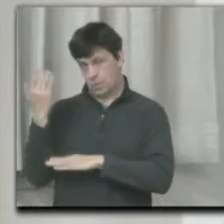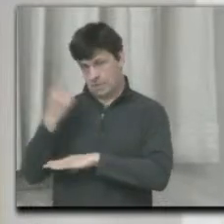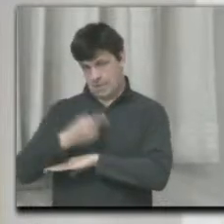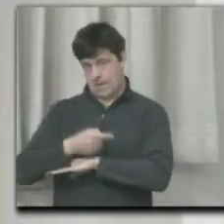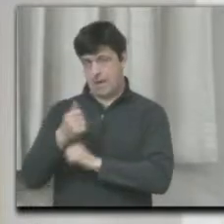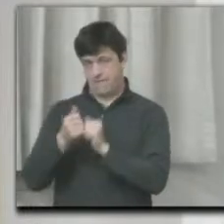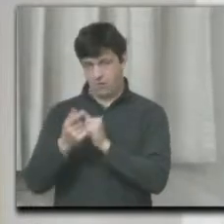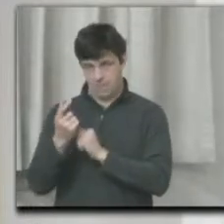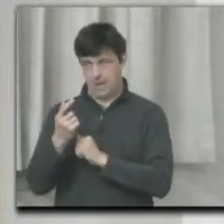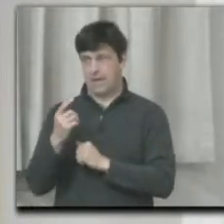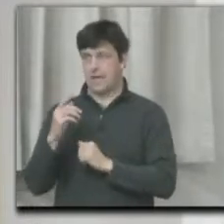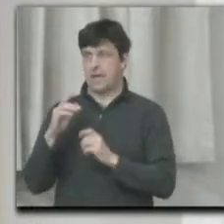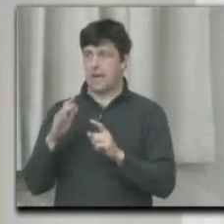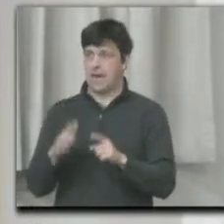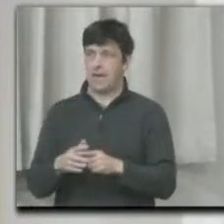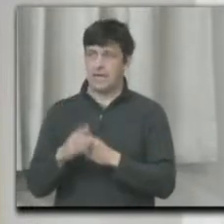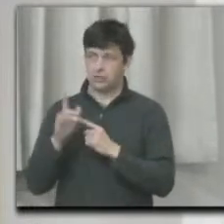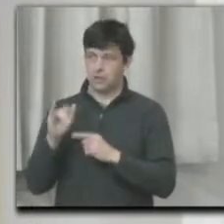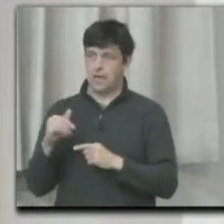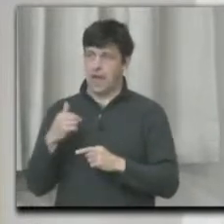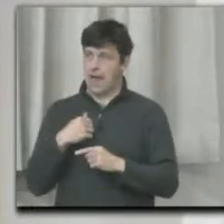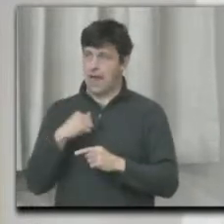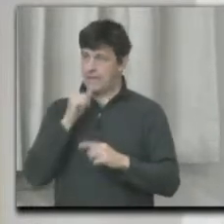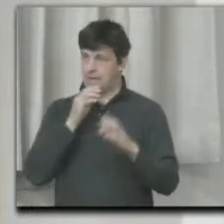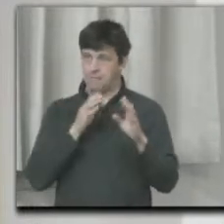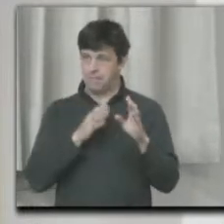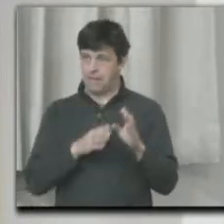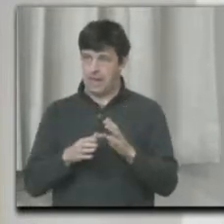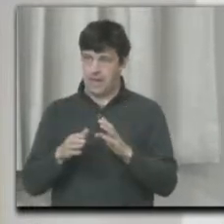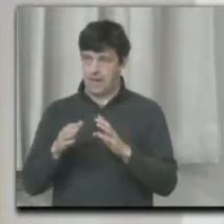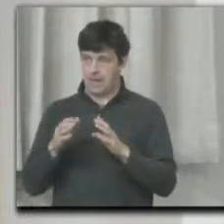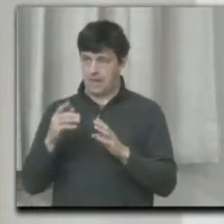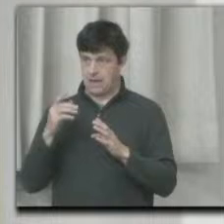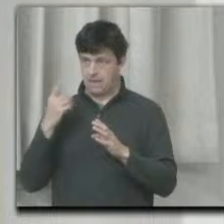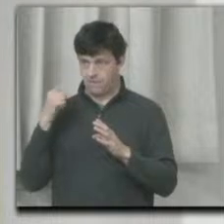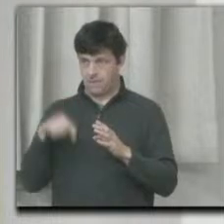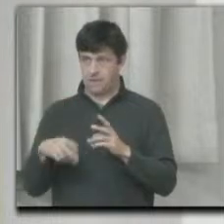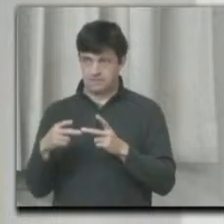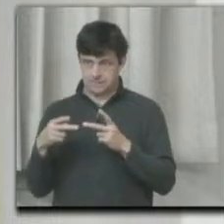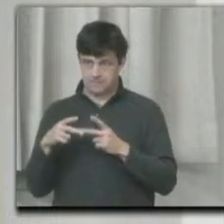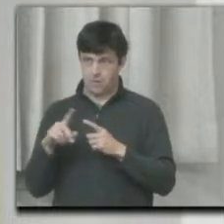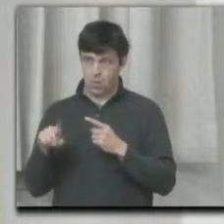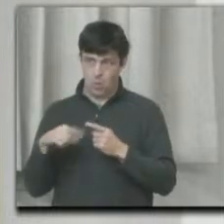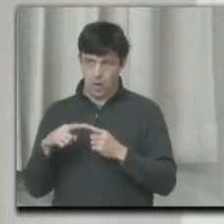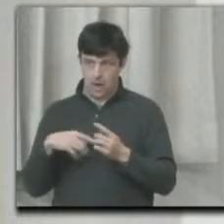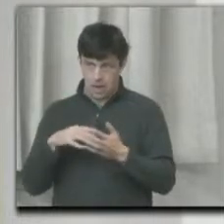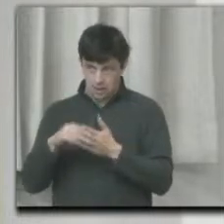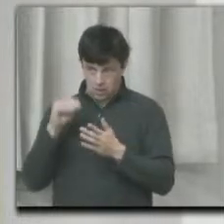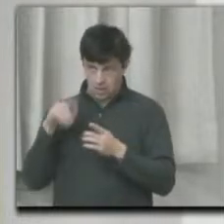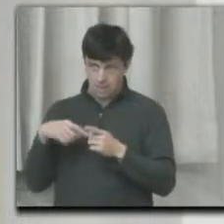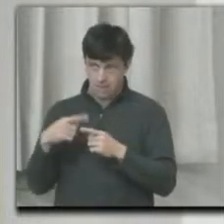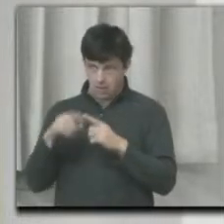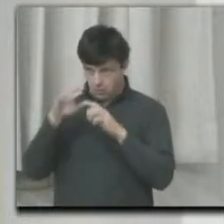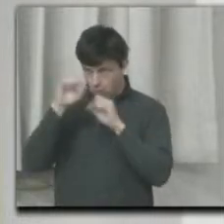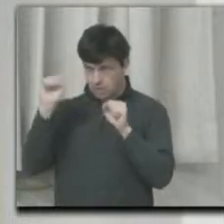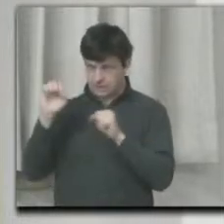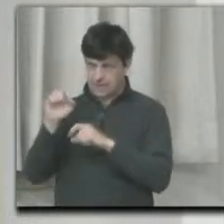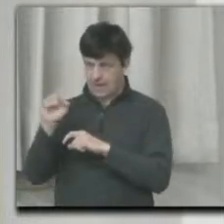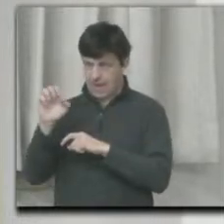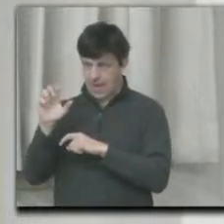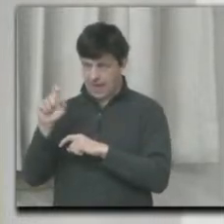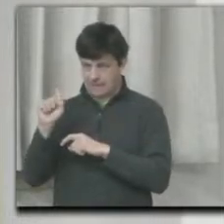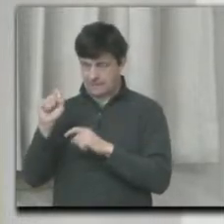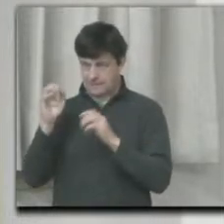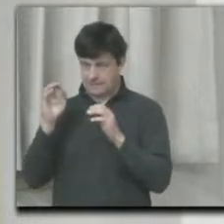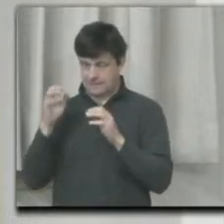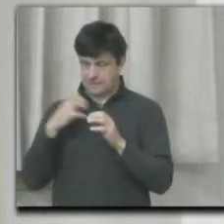everybody. Initially, I didn't plan to run for this position, but when I learned about the president-elect's desire to